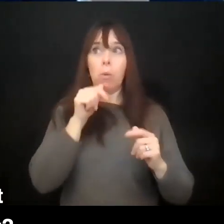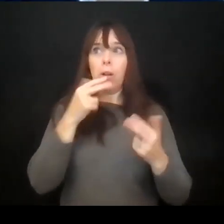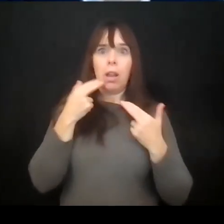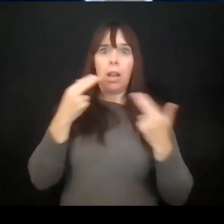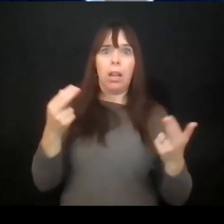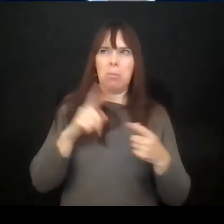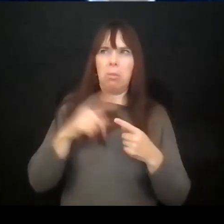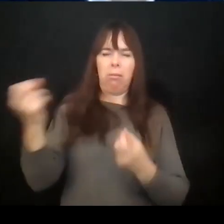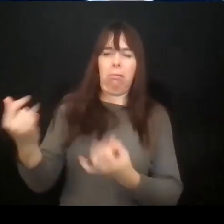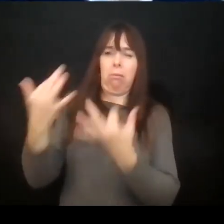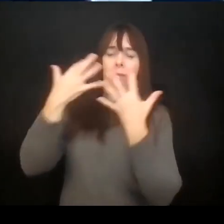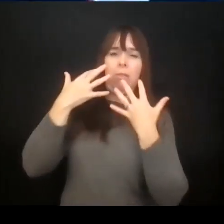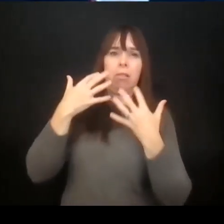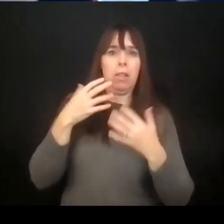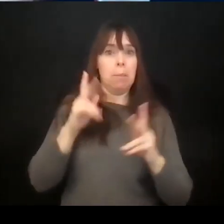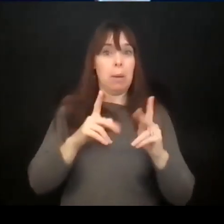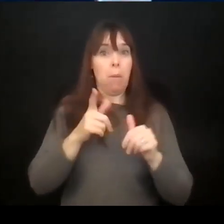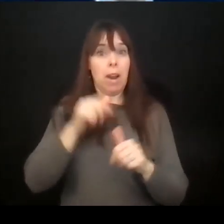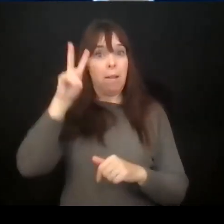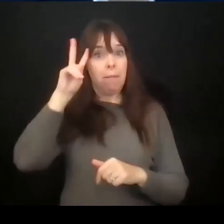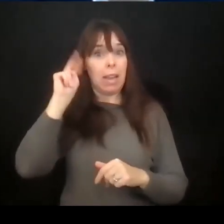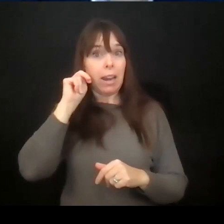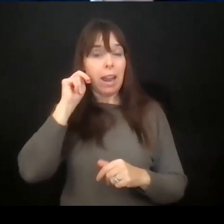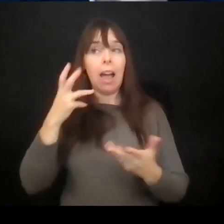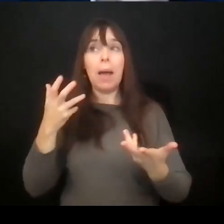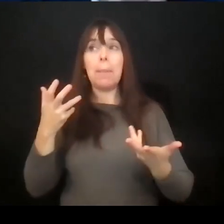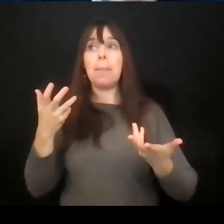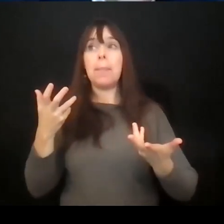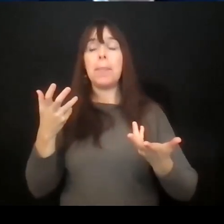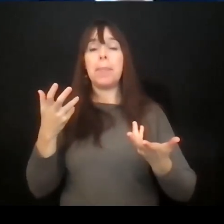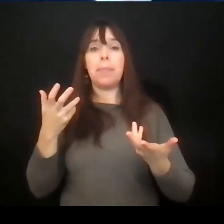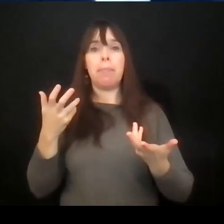The Vietnamese